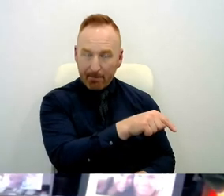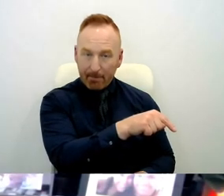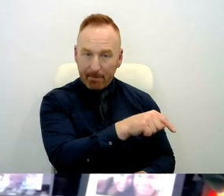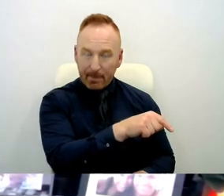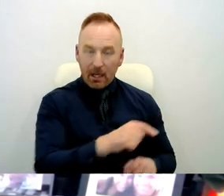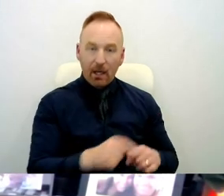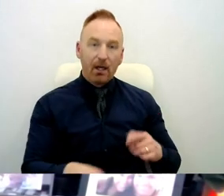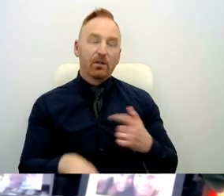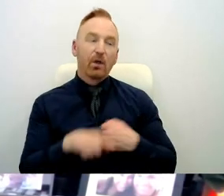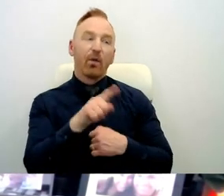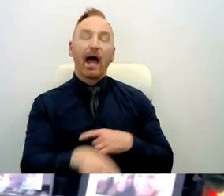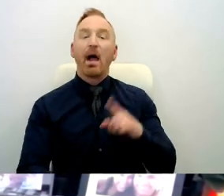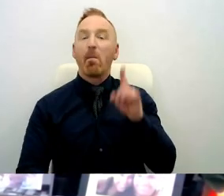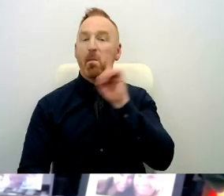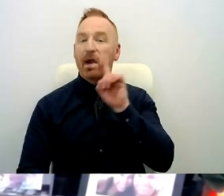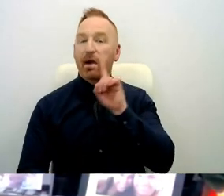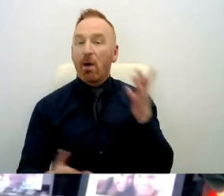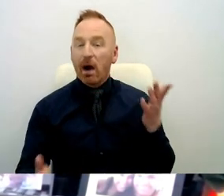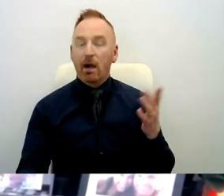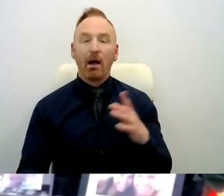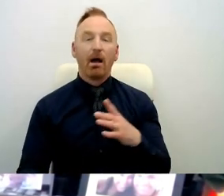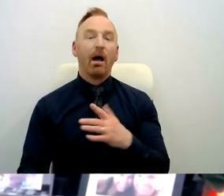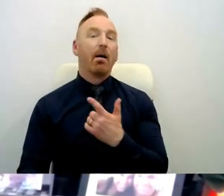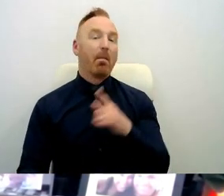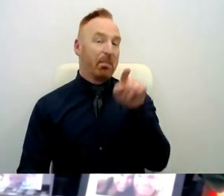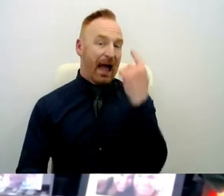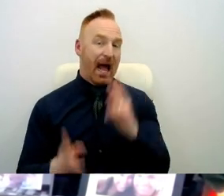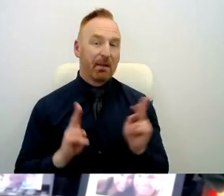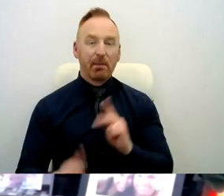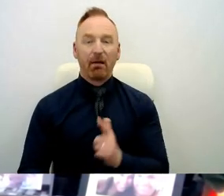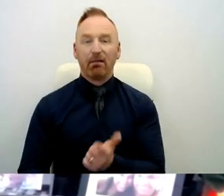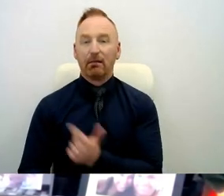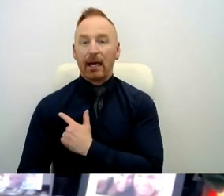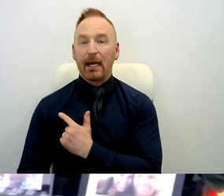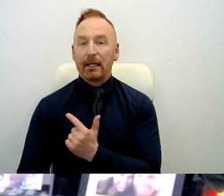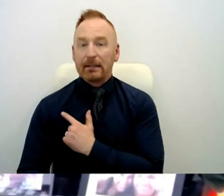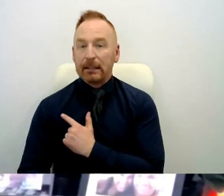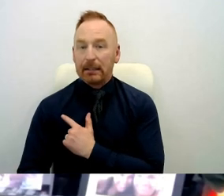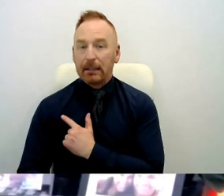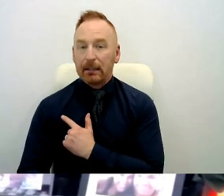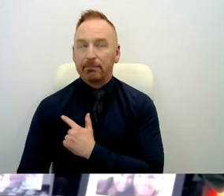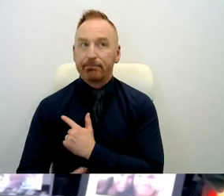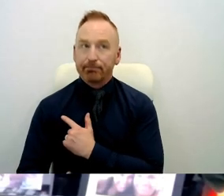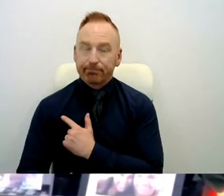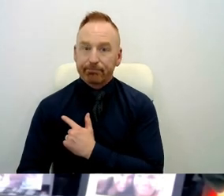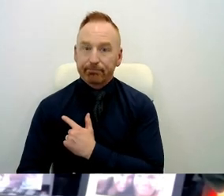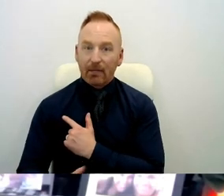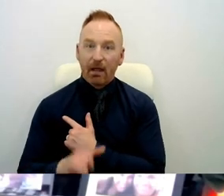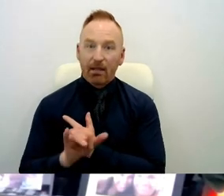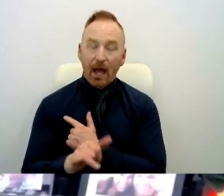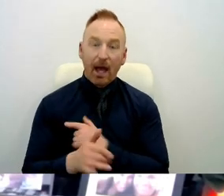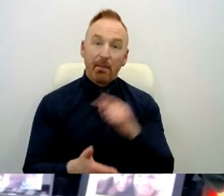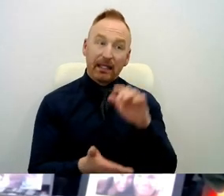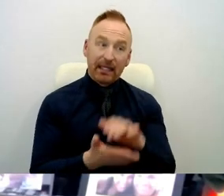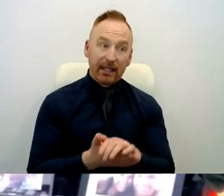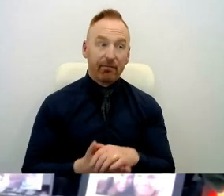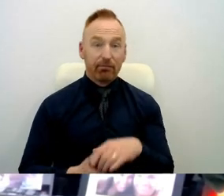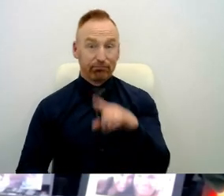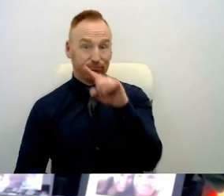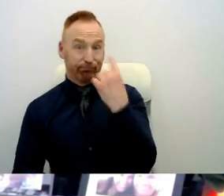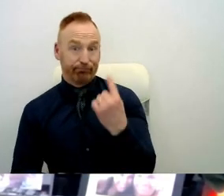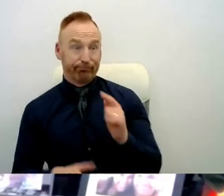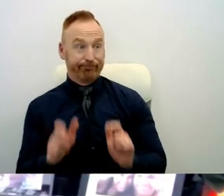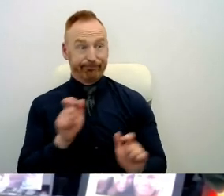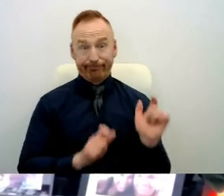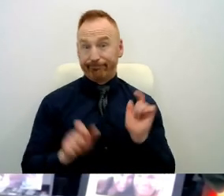The myth of laziness, another myth about Black people, another stereotype, stems from the expectation that Black people